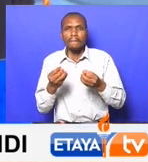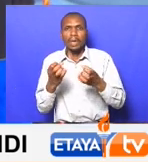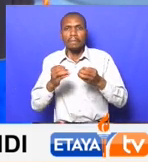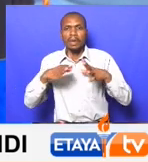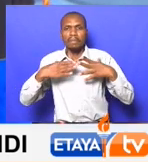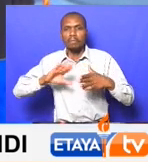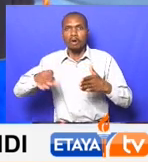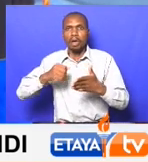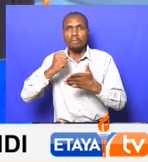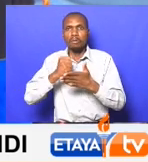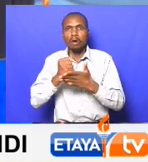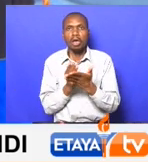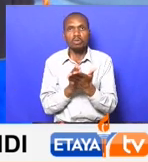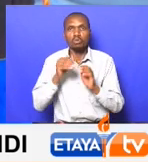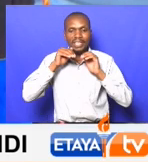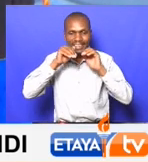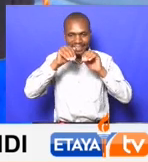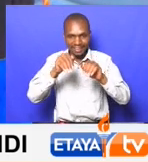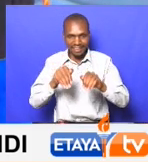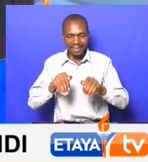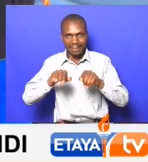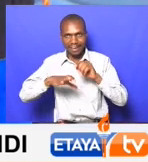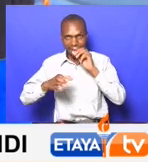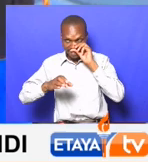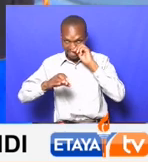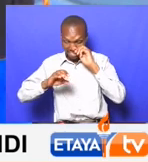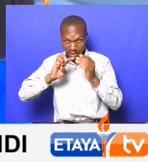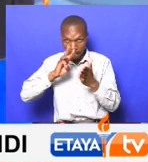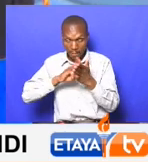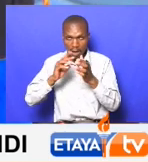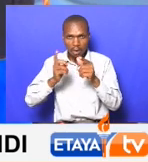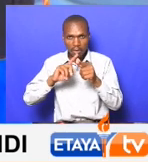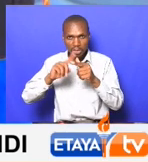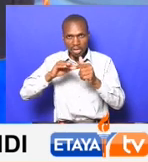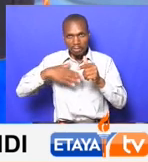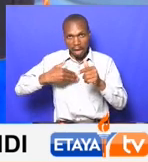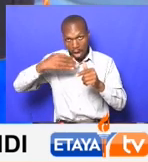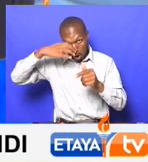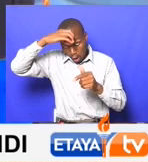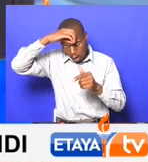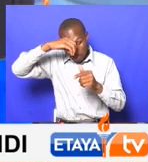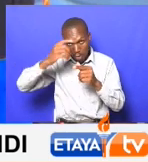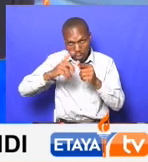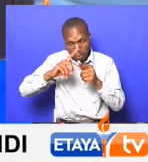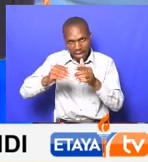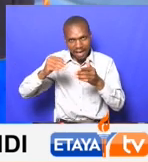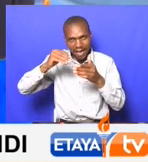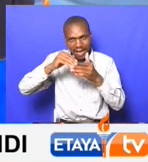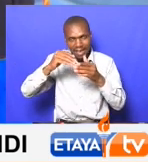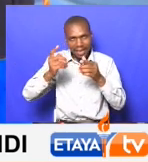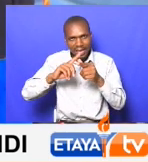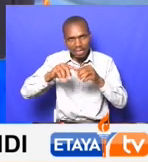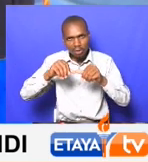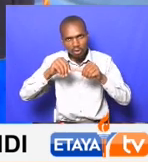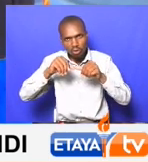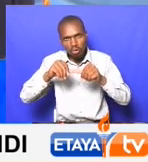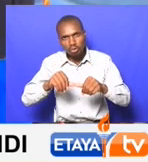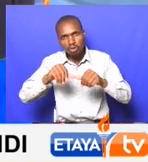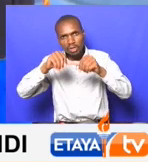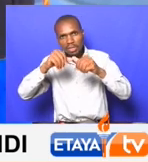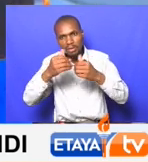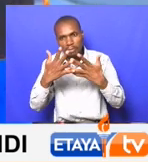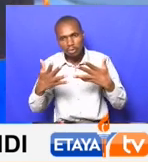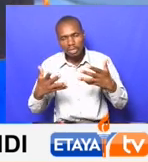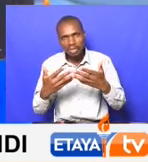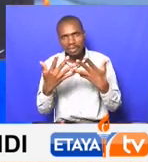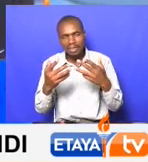is our objective. As a county, our objective is trade and also provision of raw materials